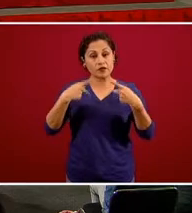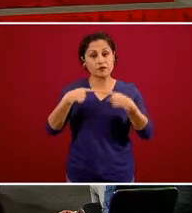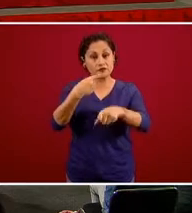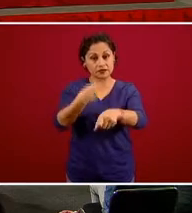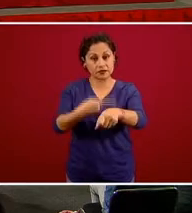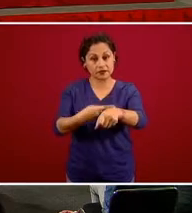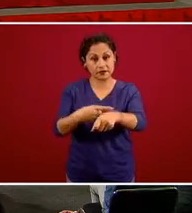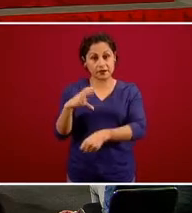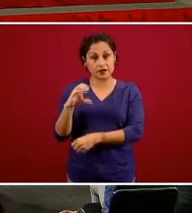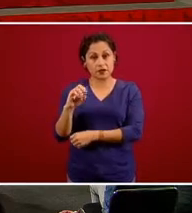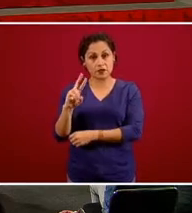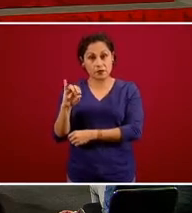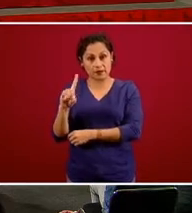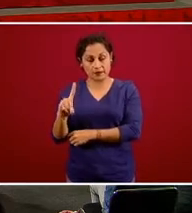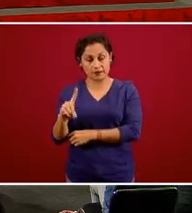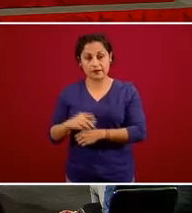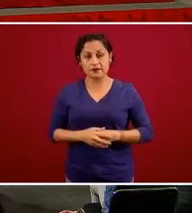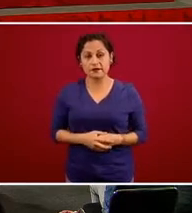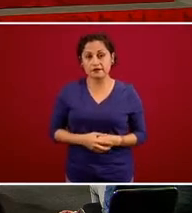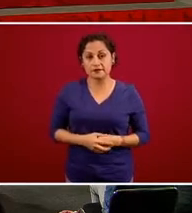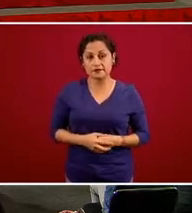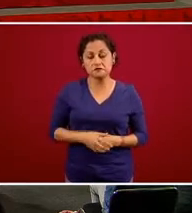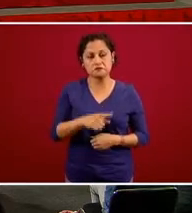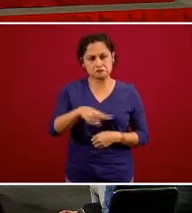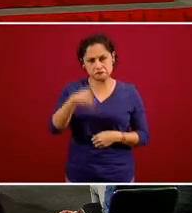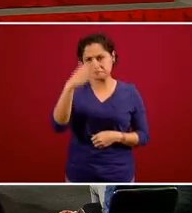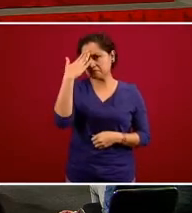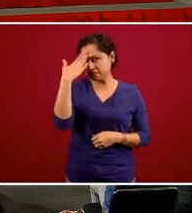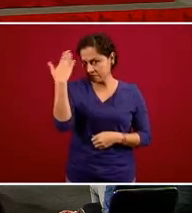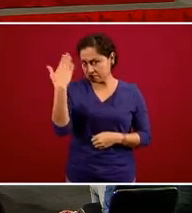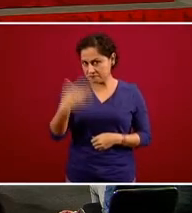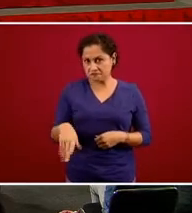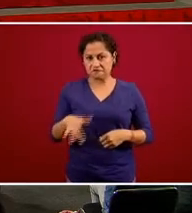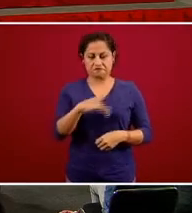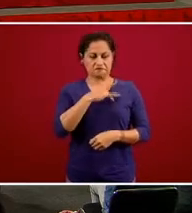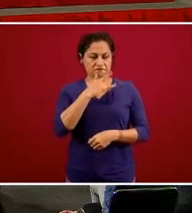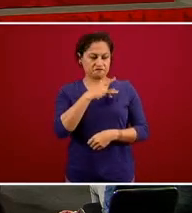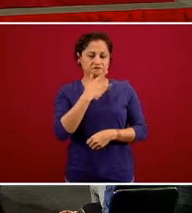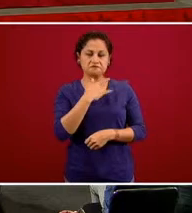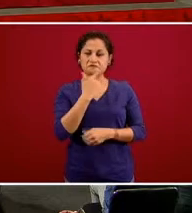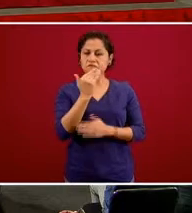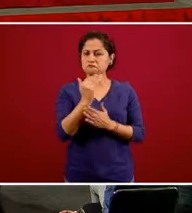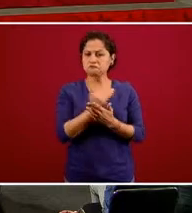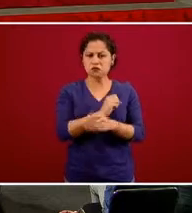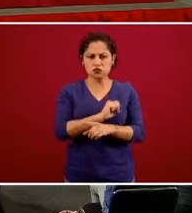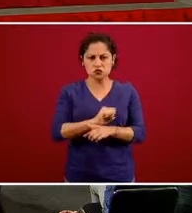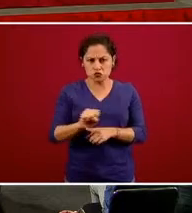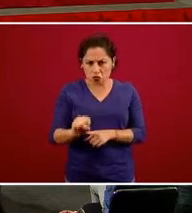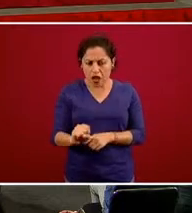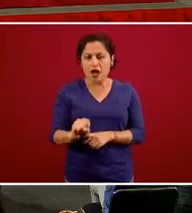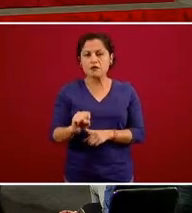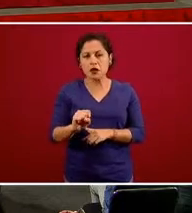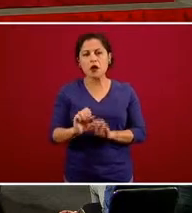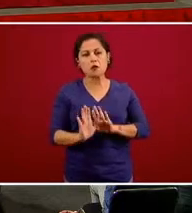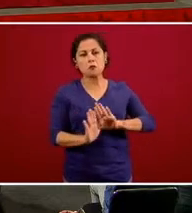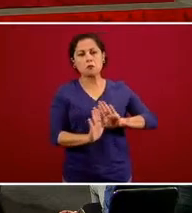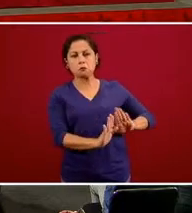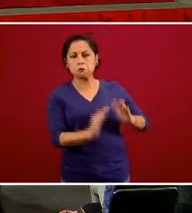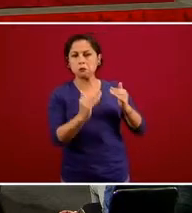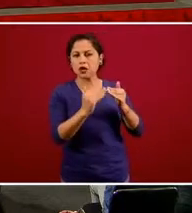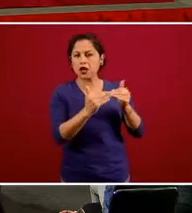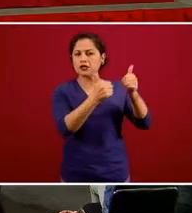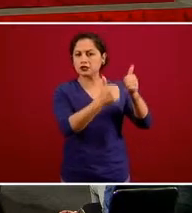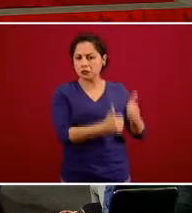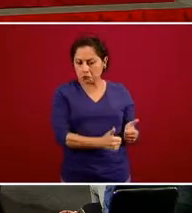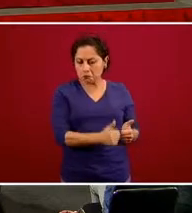let's talk about the medical treatments and the medical attention that we've been giving the COVID patients. We know that the people who